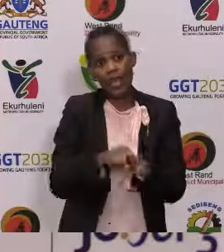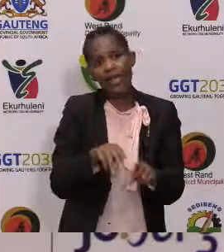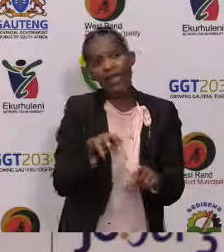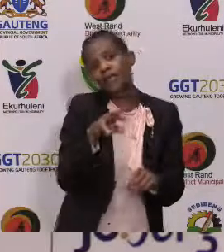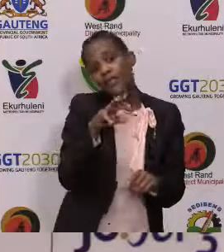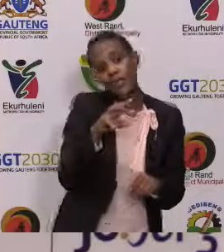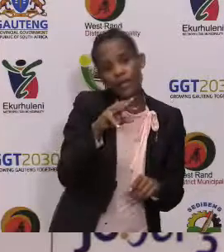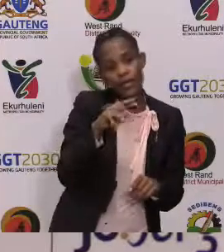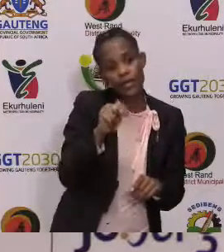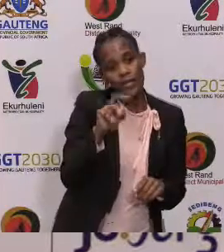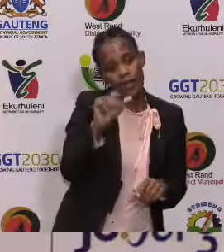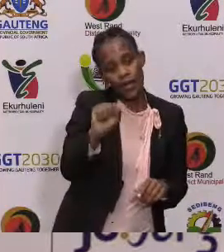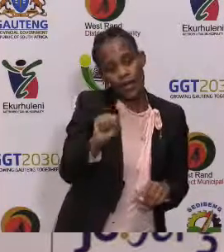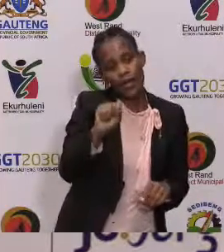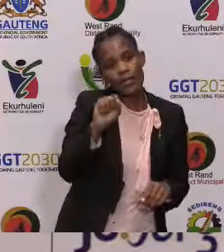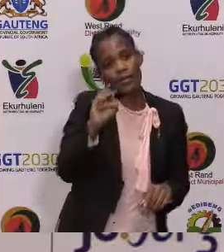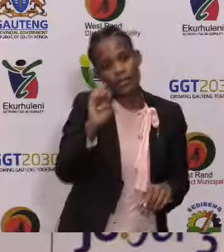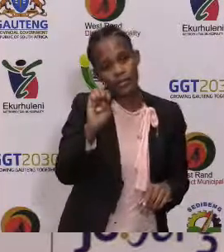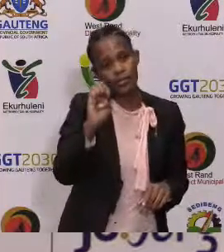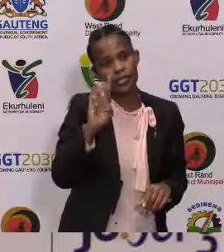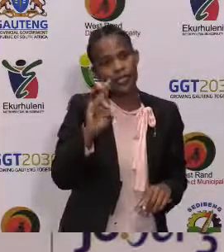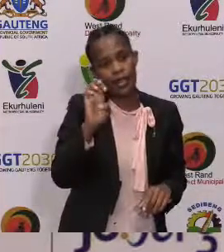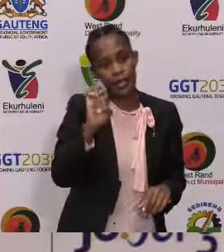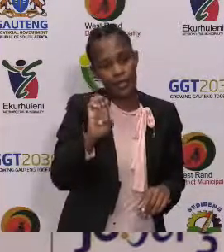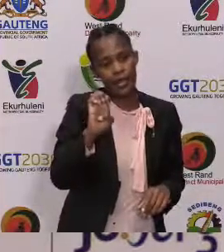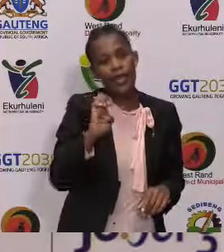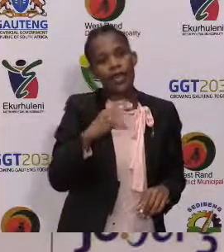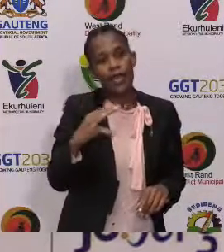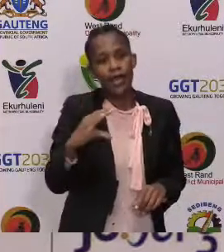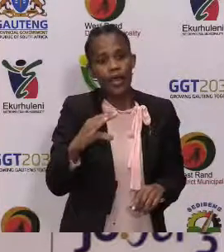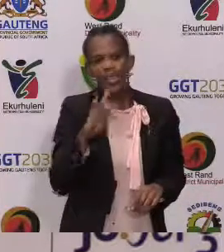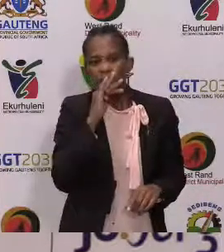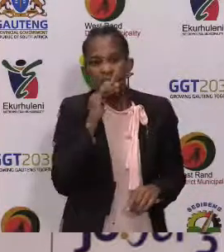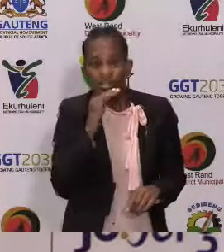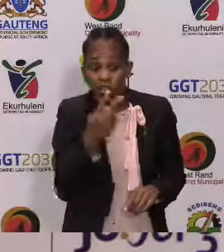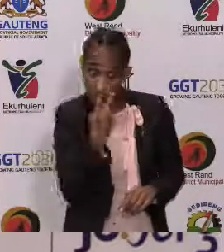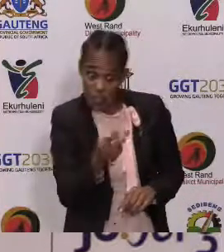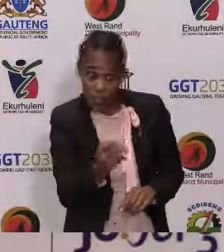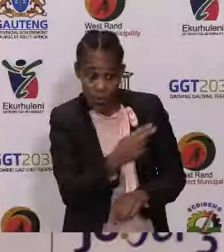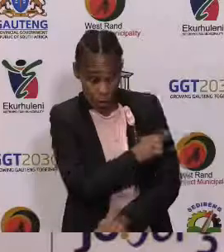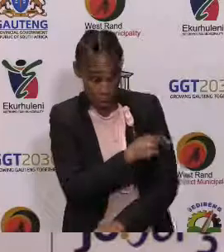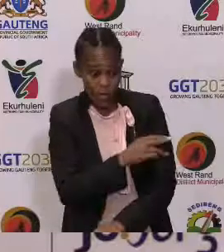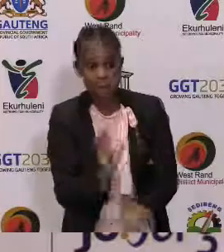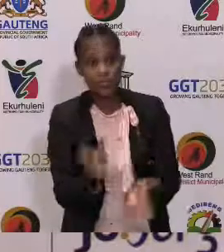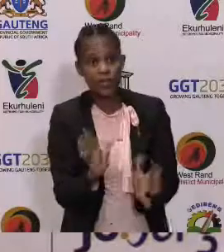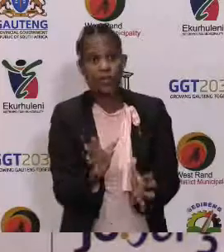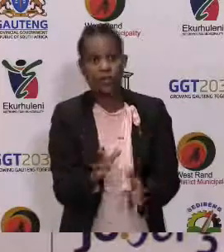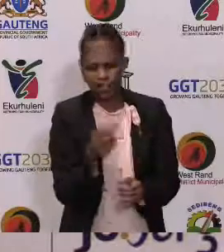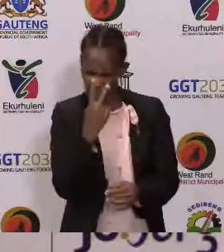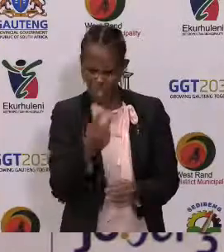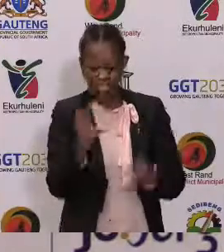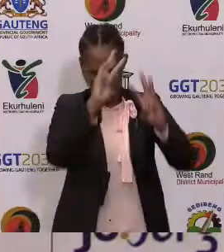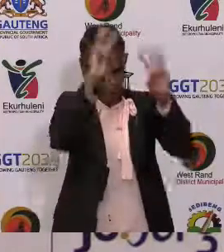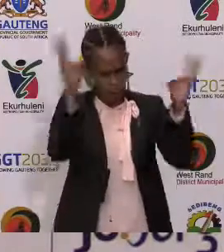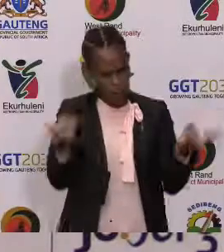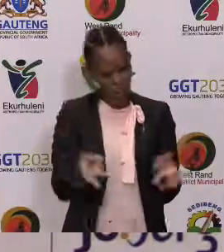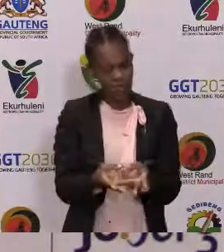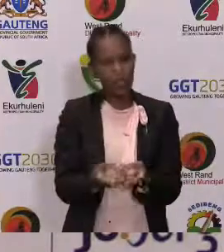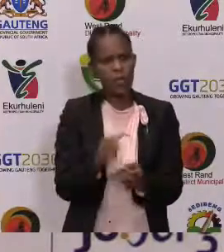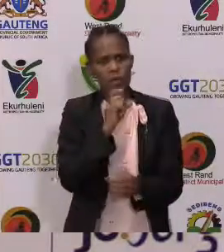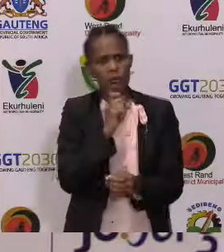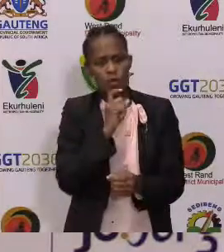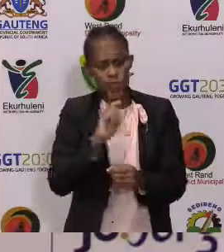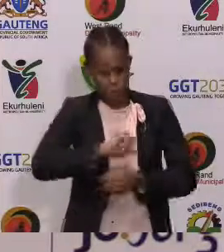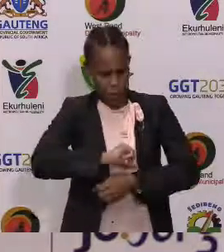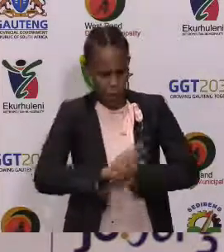hospital. You dismantle. You use a stadium, as you have seen all over the world. You use a conference center, but